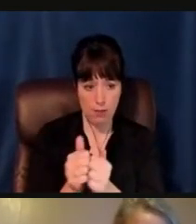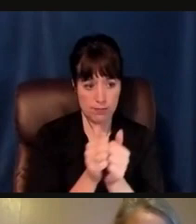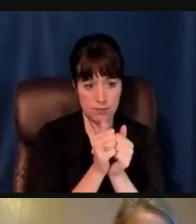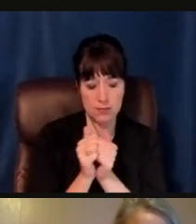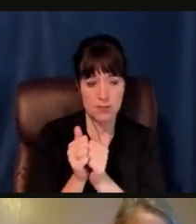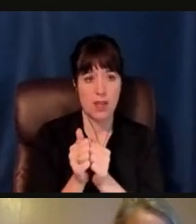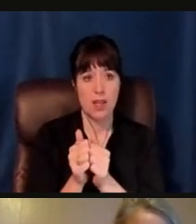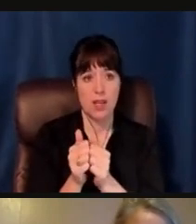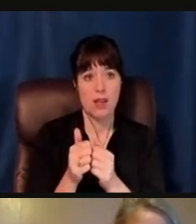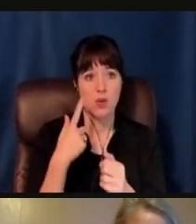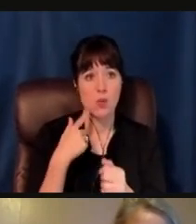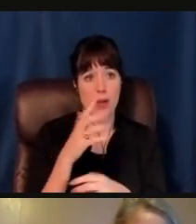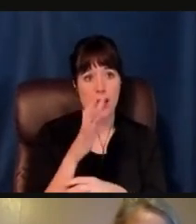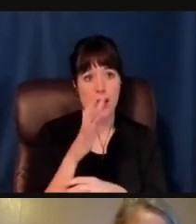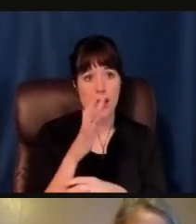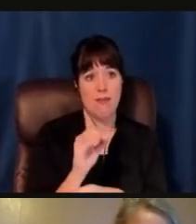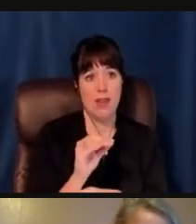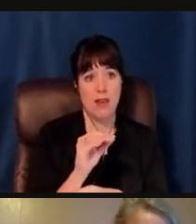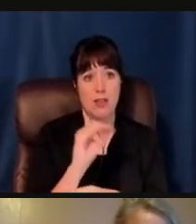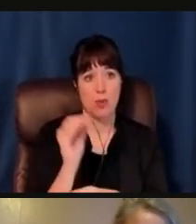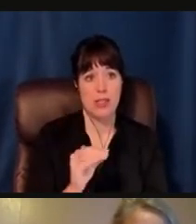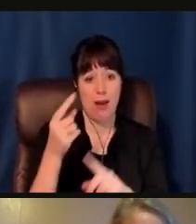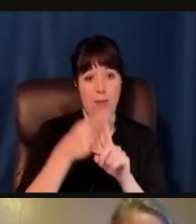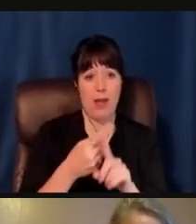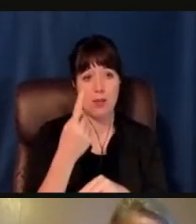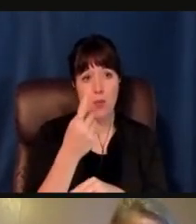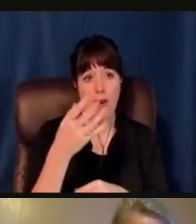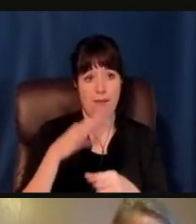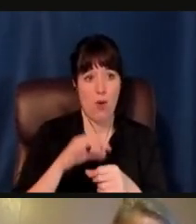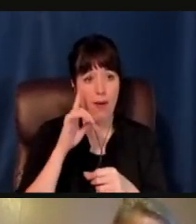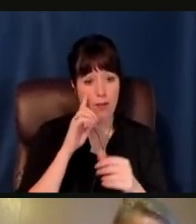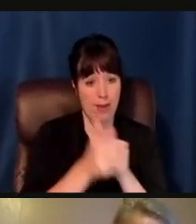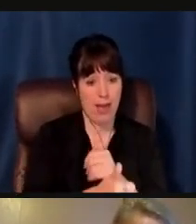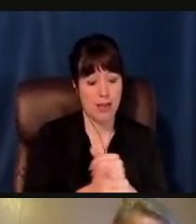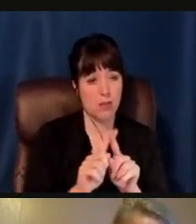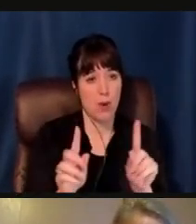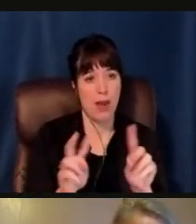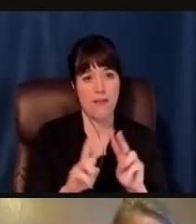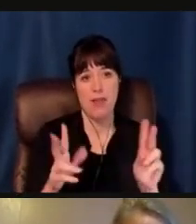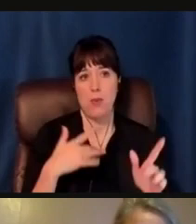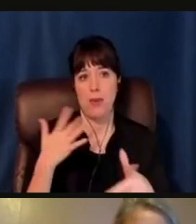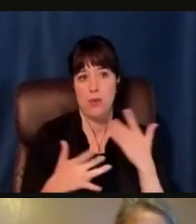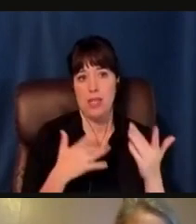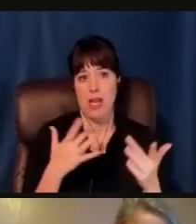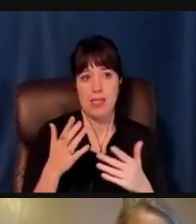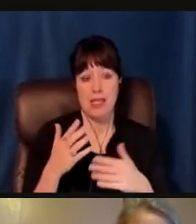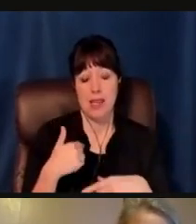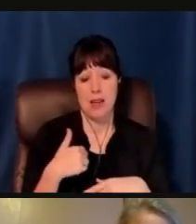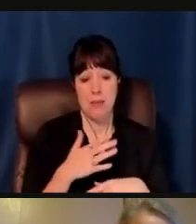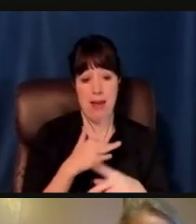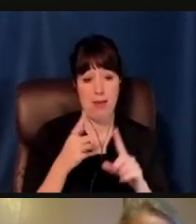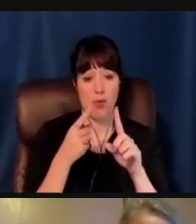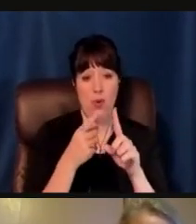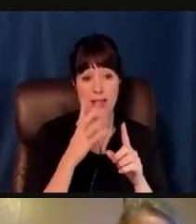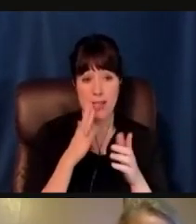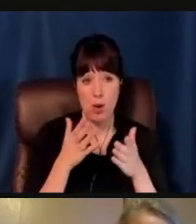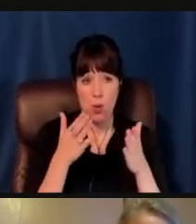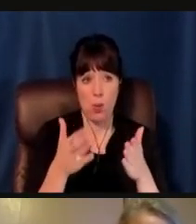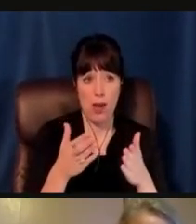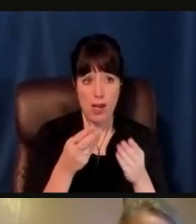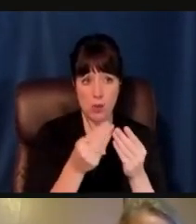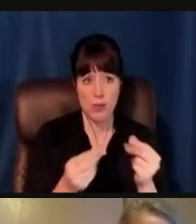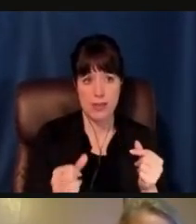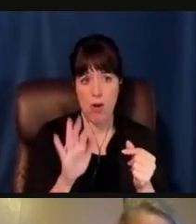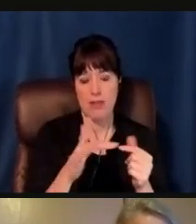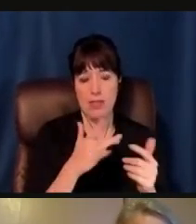get to 50% plus one vote for passage. But I'm very enthusiastic on this. And my goal would just be, is there a way to resolve his concerns within the